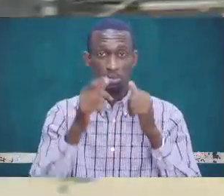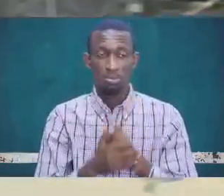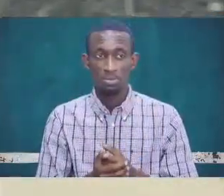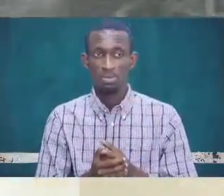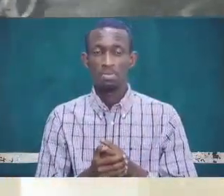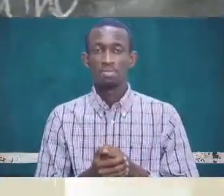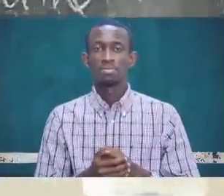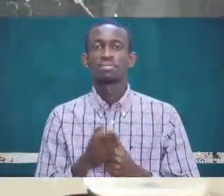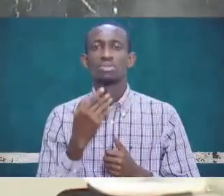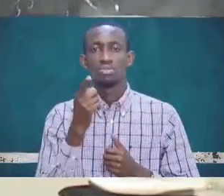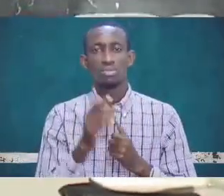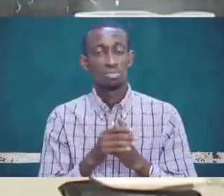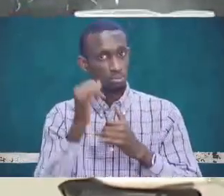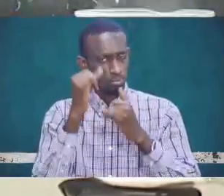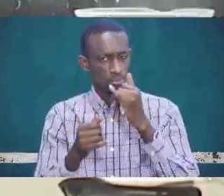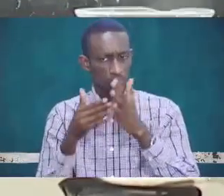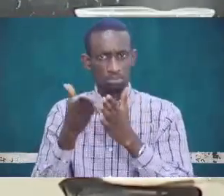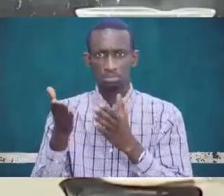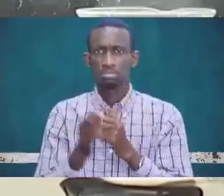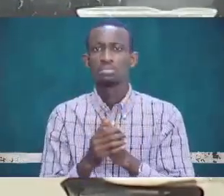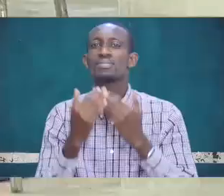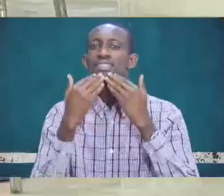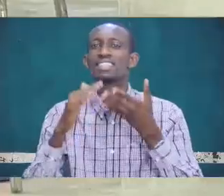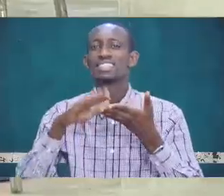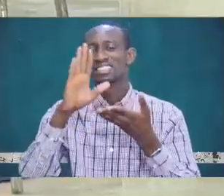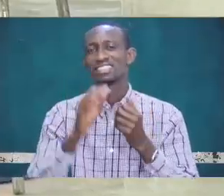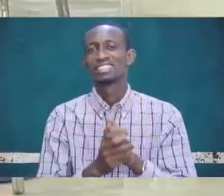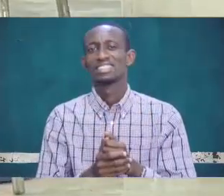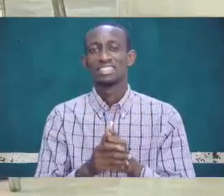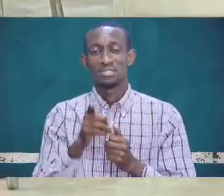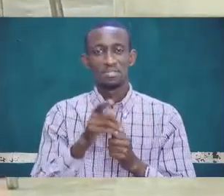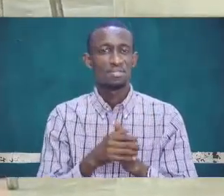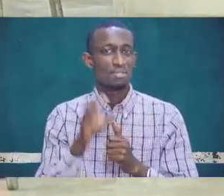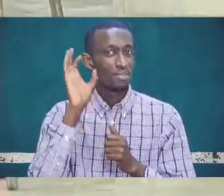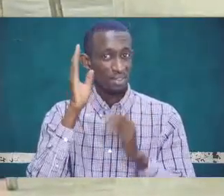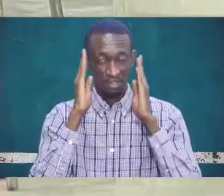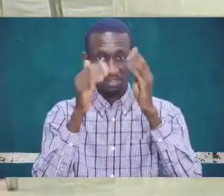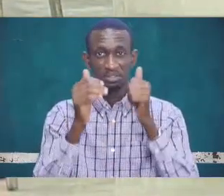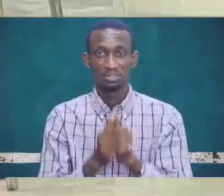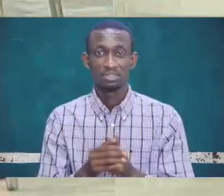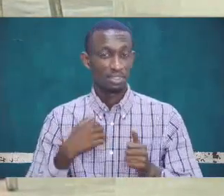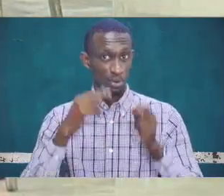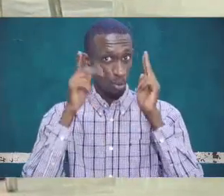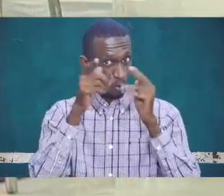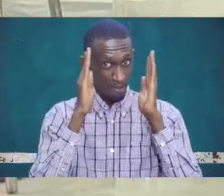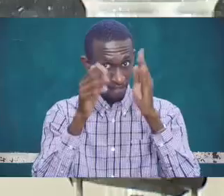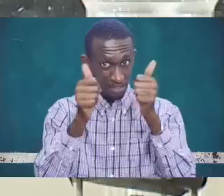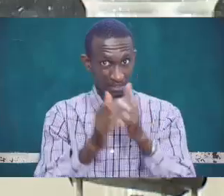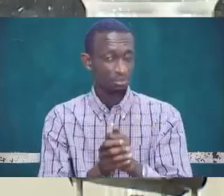I wish to wind up from here. I thank you so much for listening, and I hope you've been following.